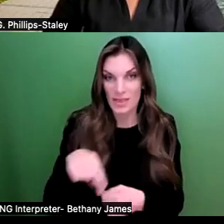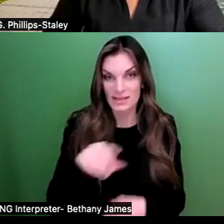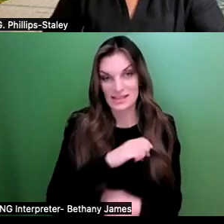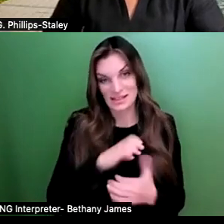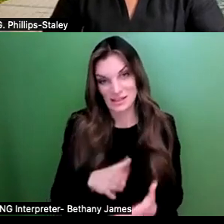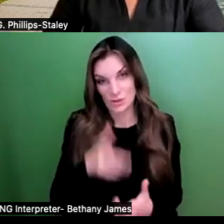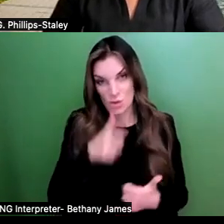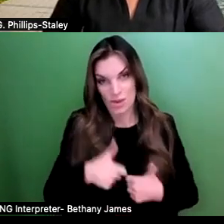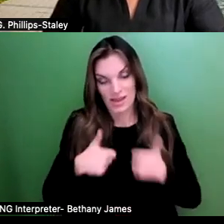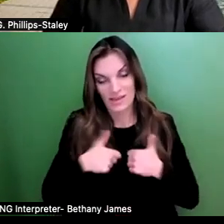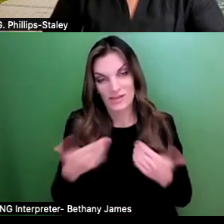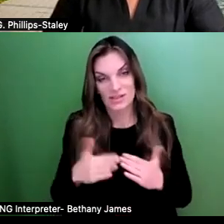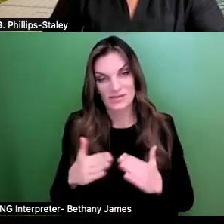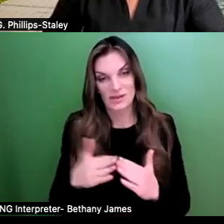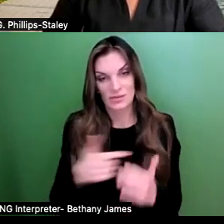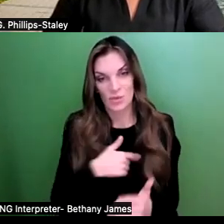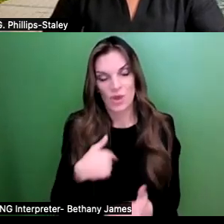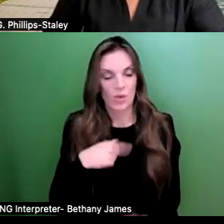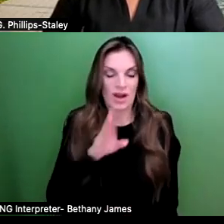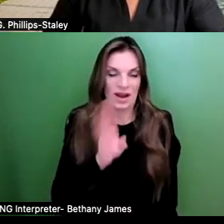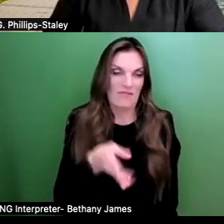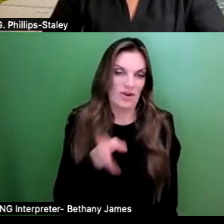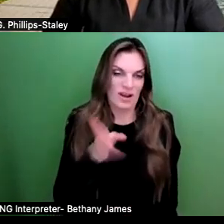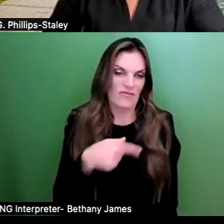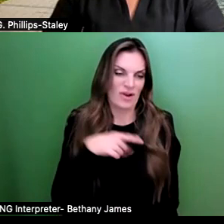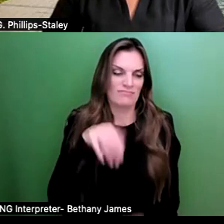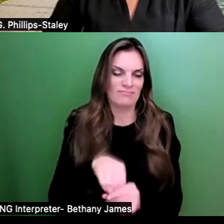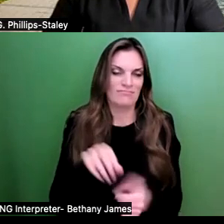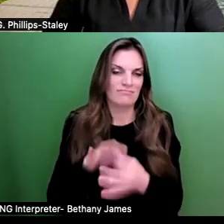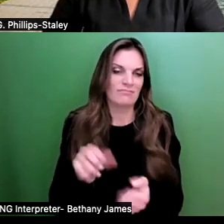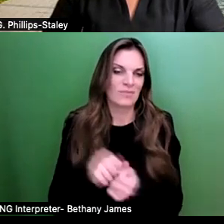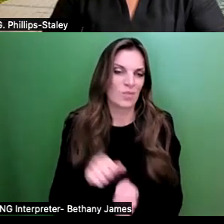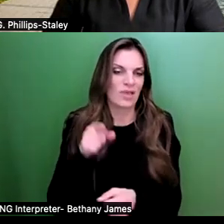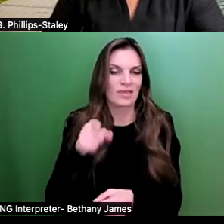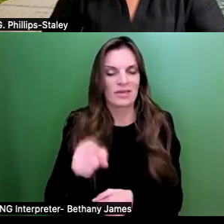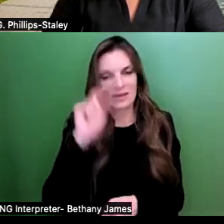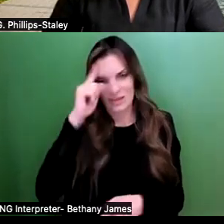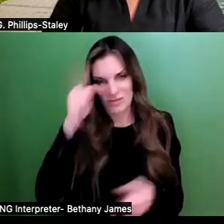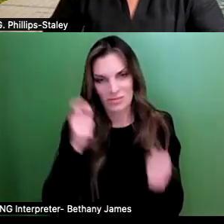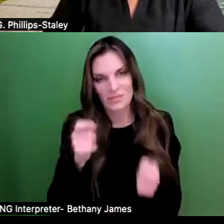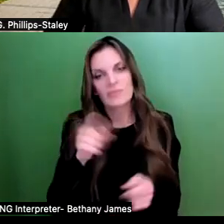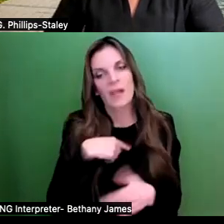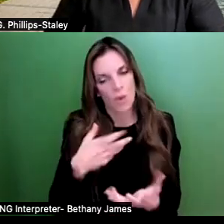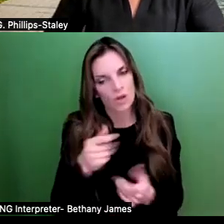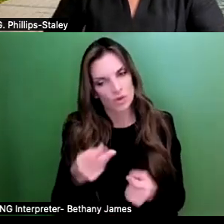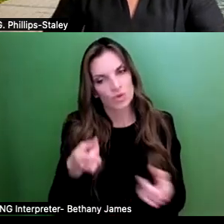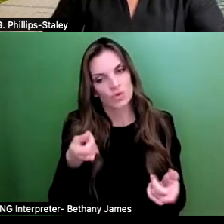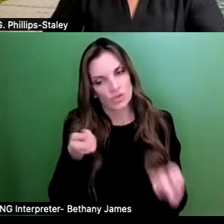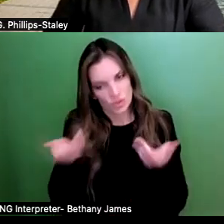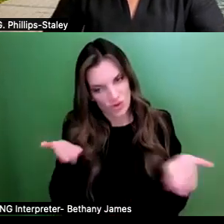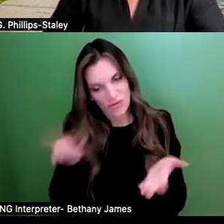village. We would never, I certainly would never have run for office if it wasn't for the purpose of serving. I'm proud of